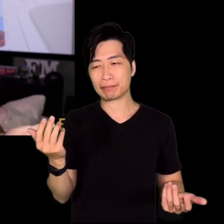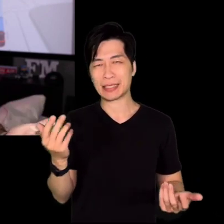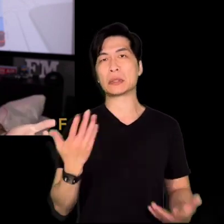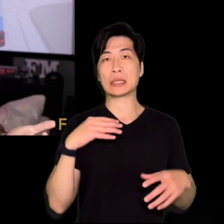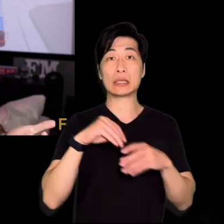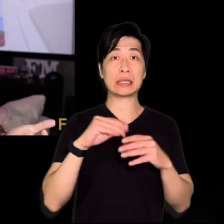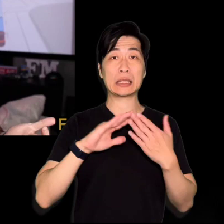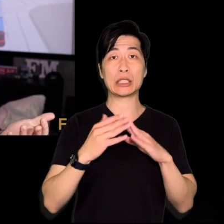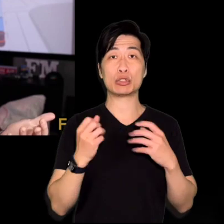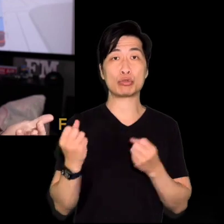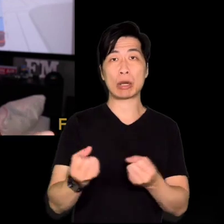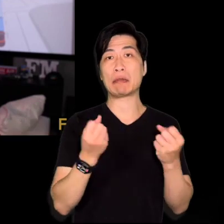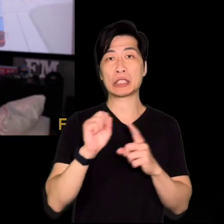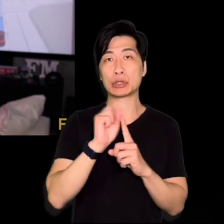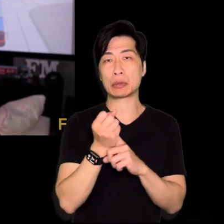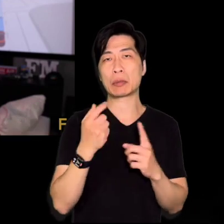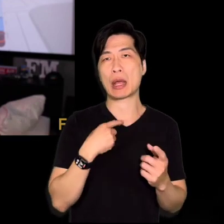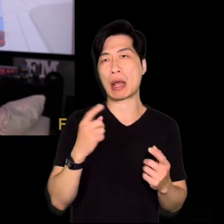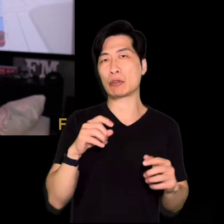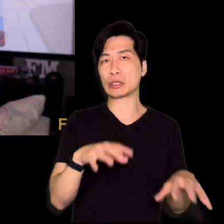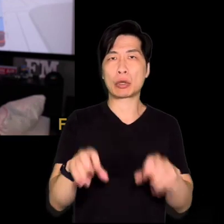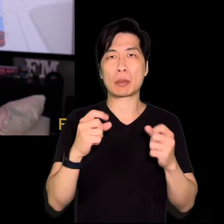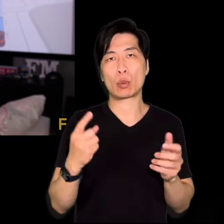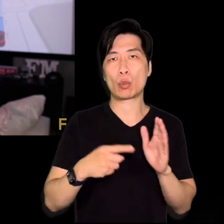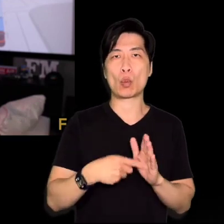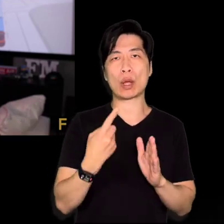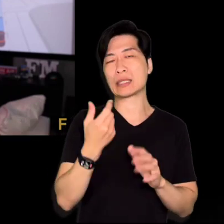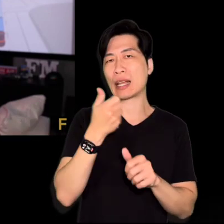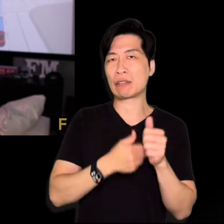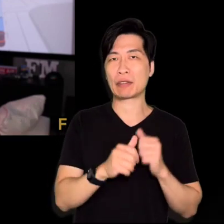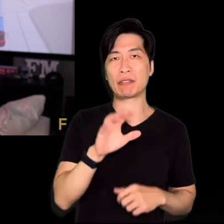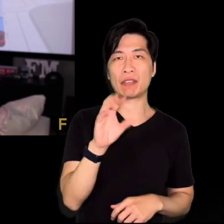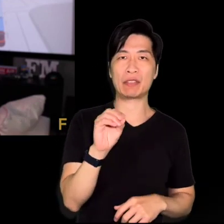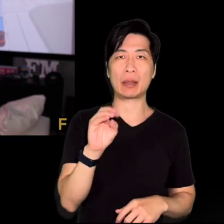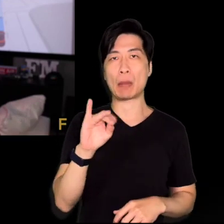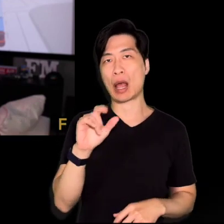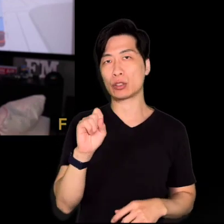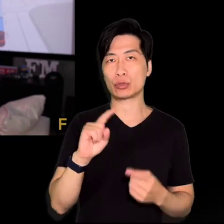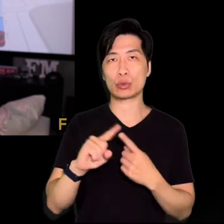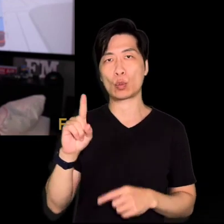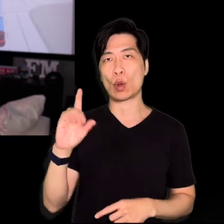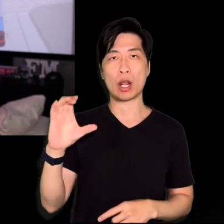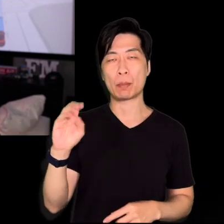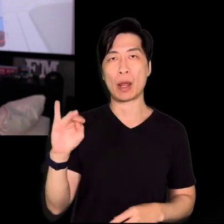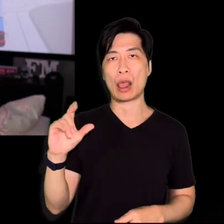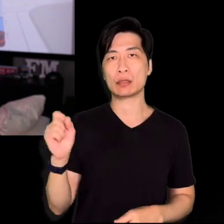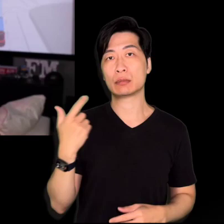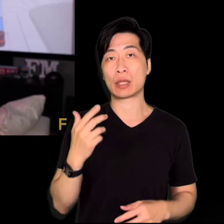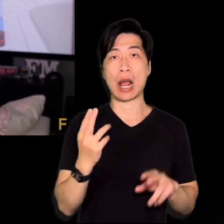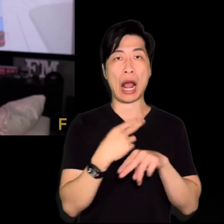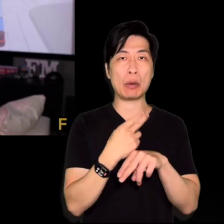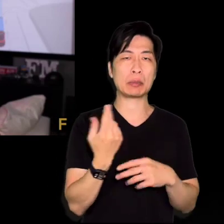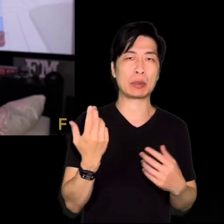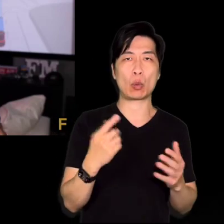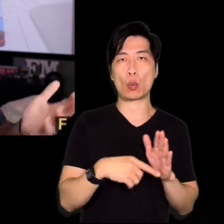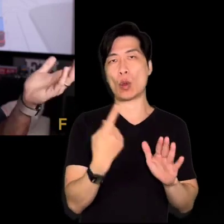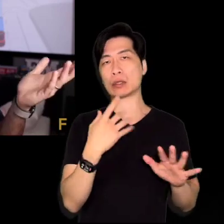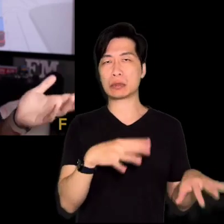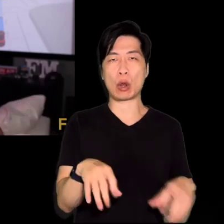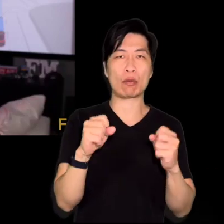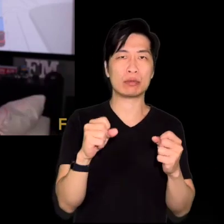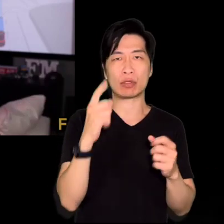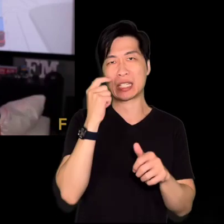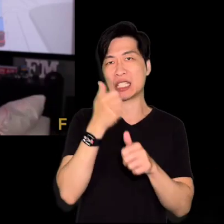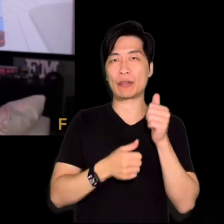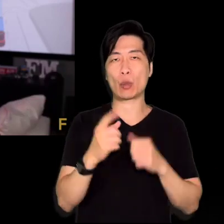I don't know, let's call it in the city scenario, once every 50 miles to 100 miles. In a highway scenario is like once